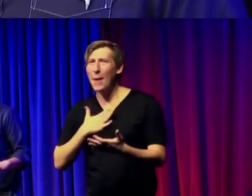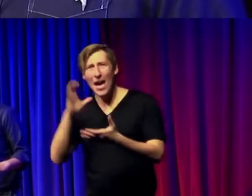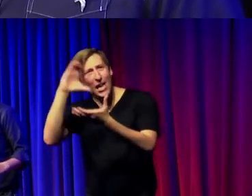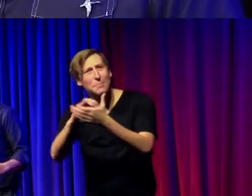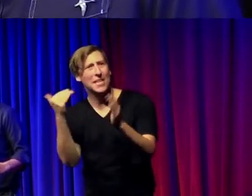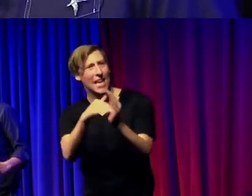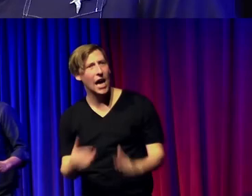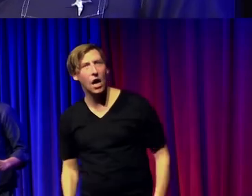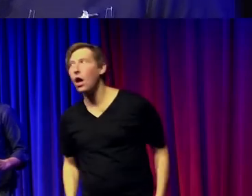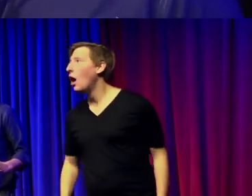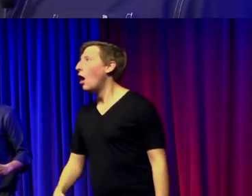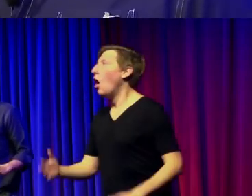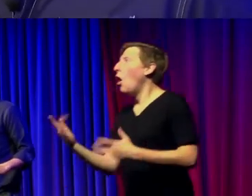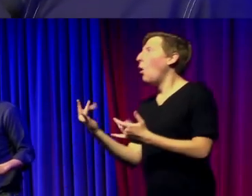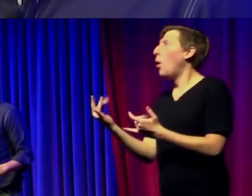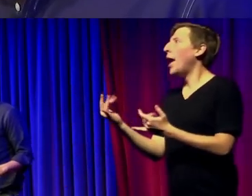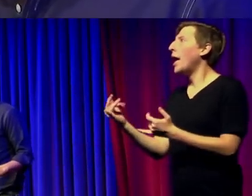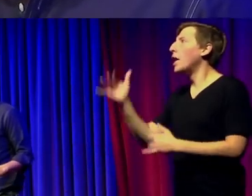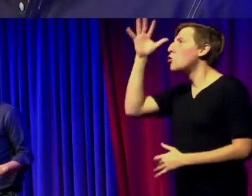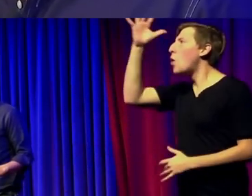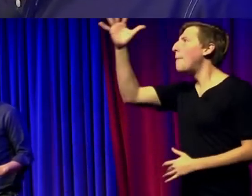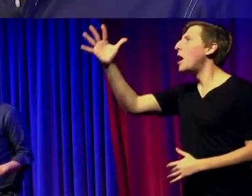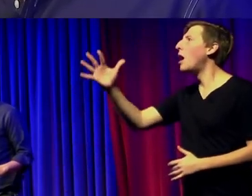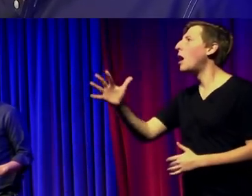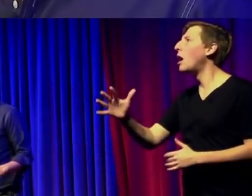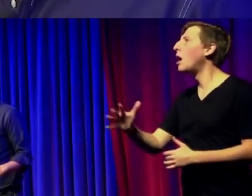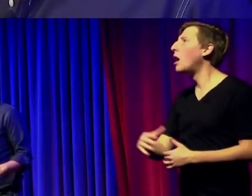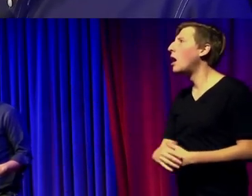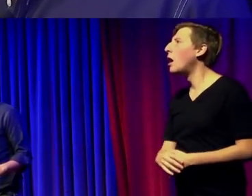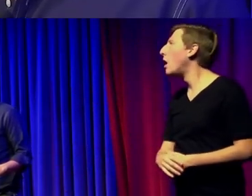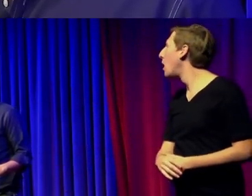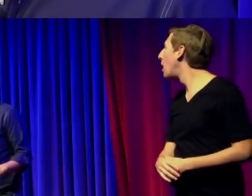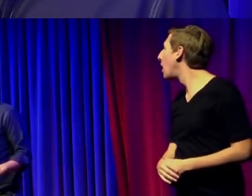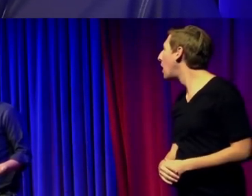Yes. Grandpa? Hopefully and 100 whole score.